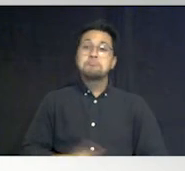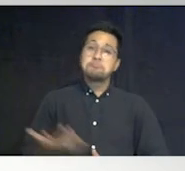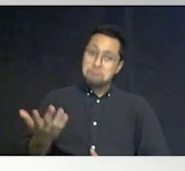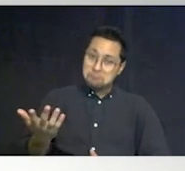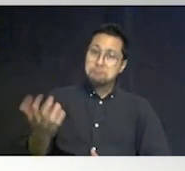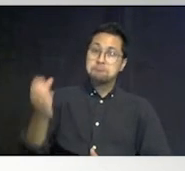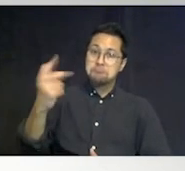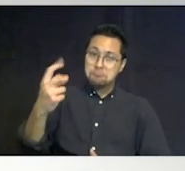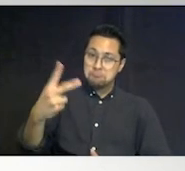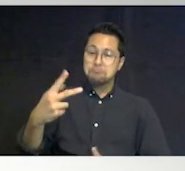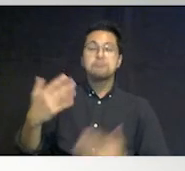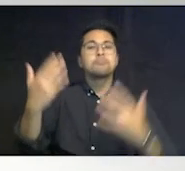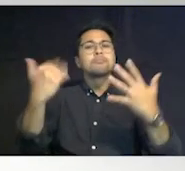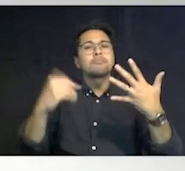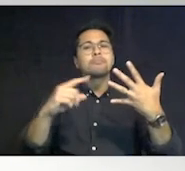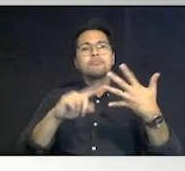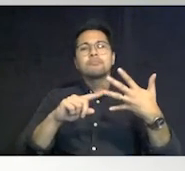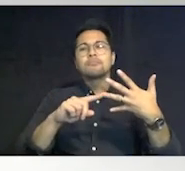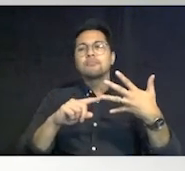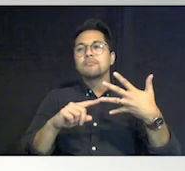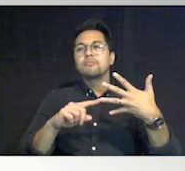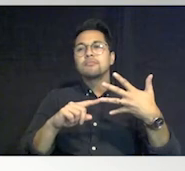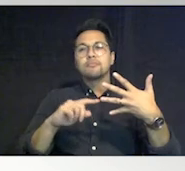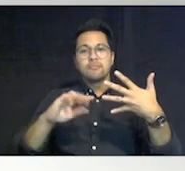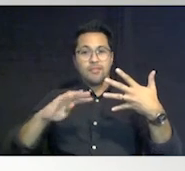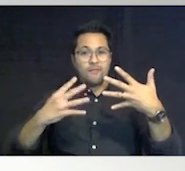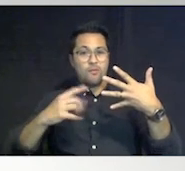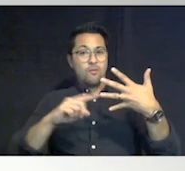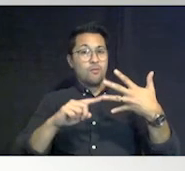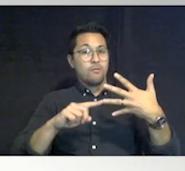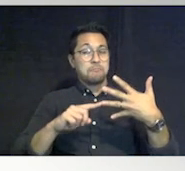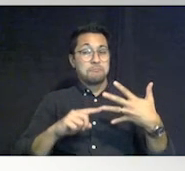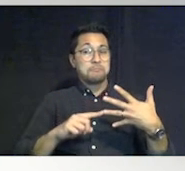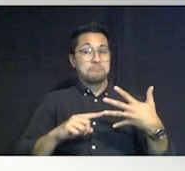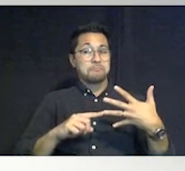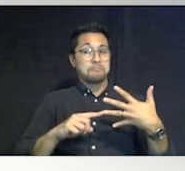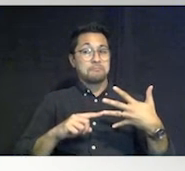Okay. And then how many people think it falls inside of stage 4?